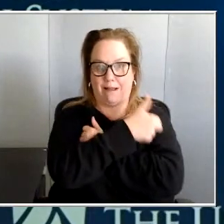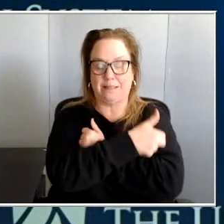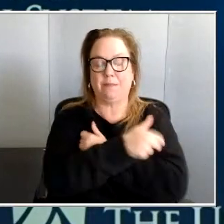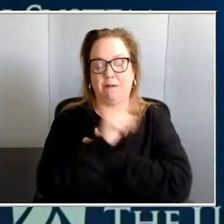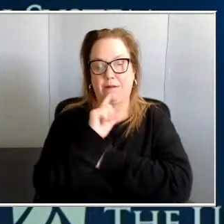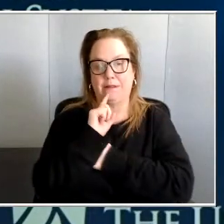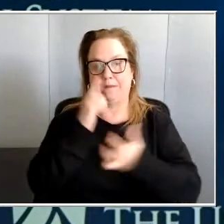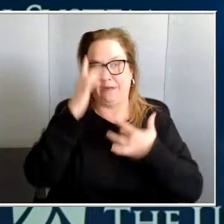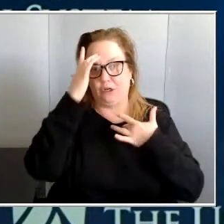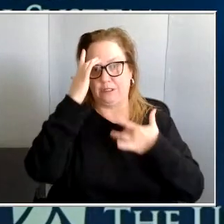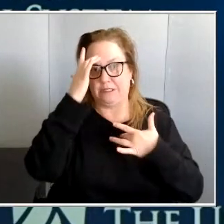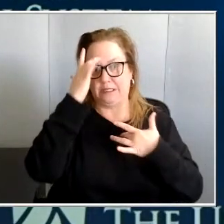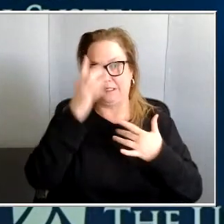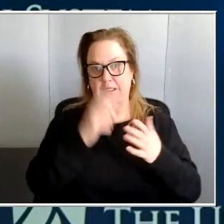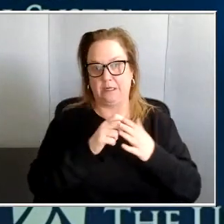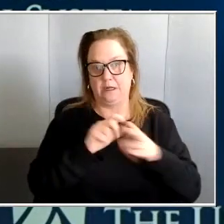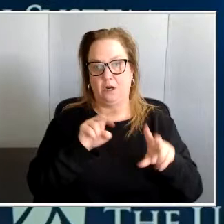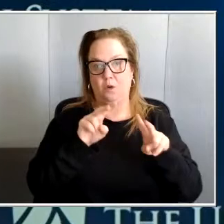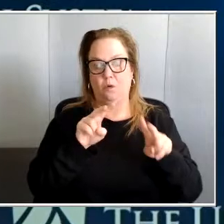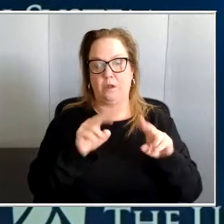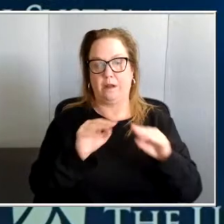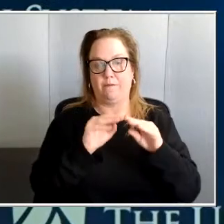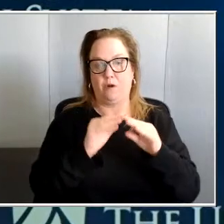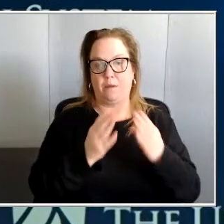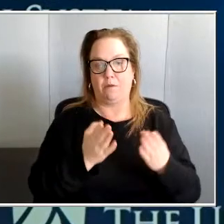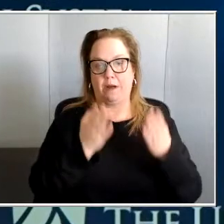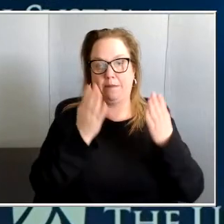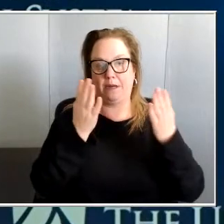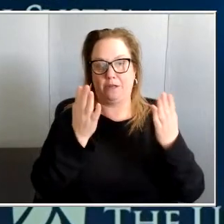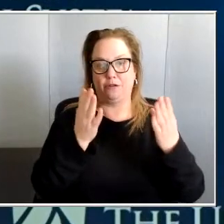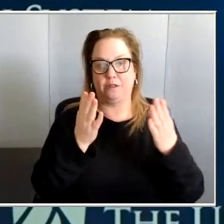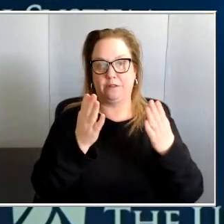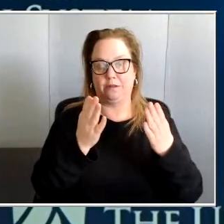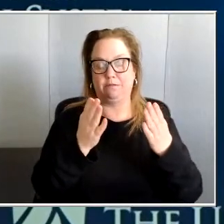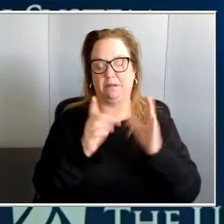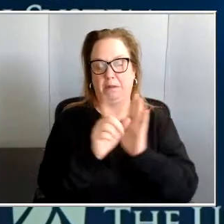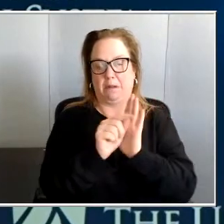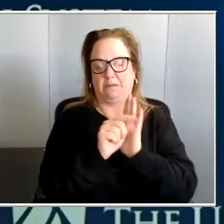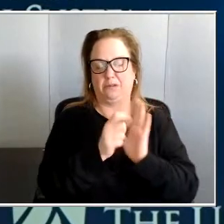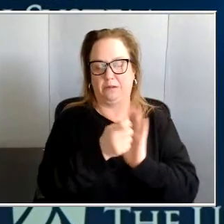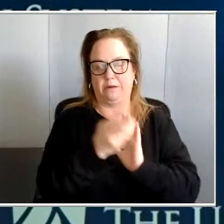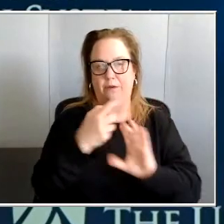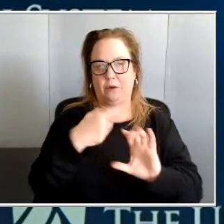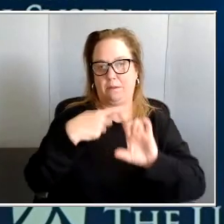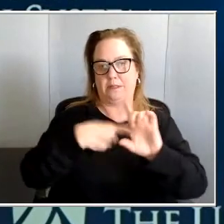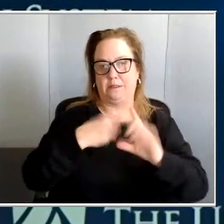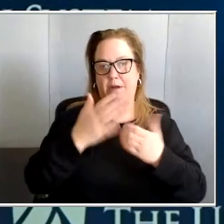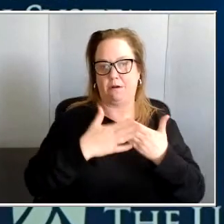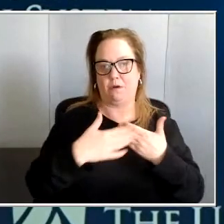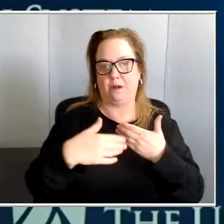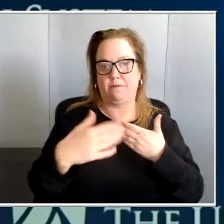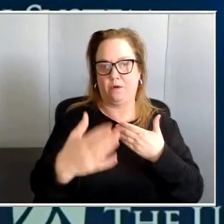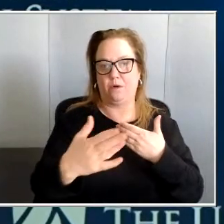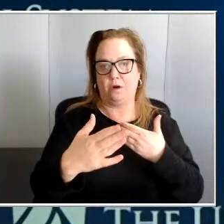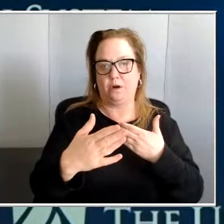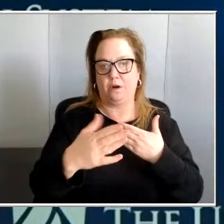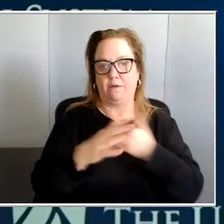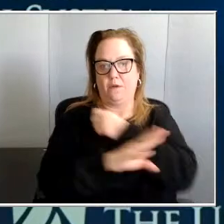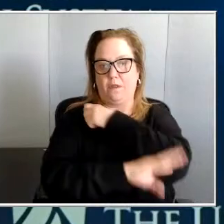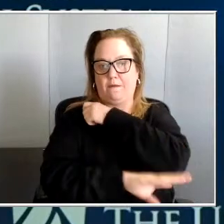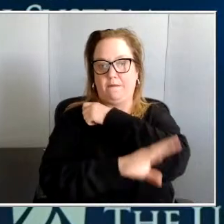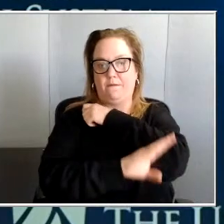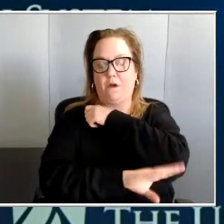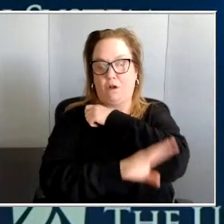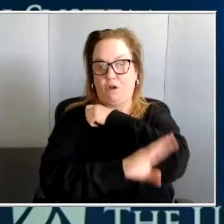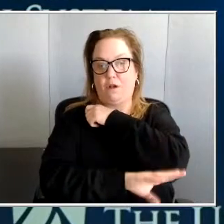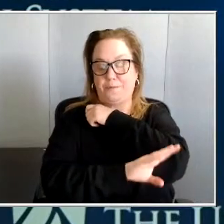disease. We are looking for further recommendations probably to come out in a few months about moving forward in the fall.